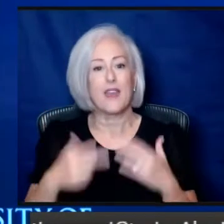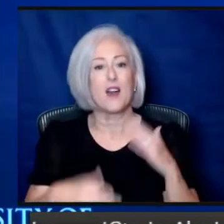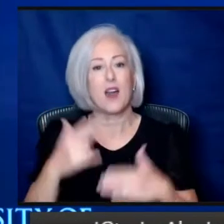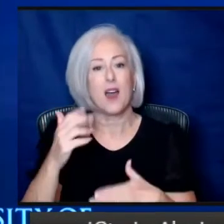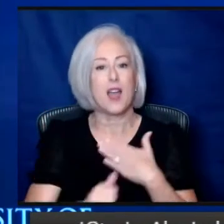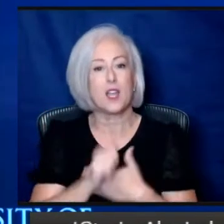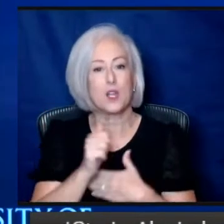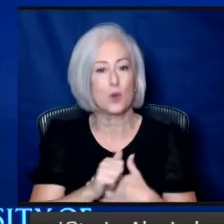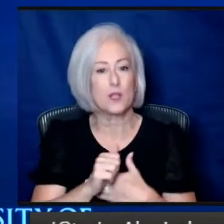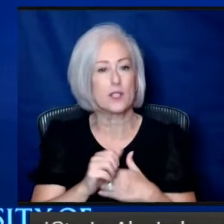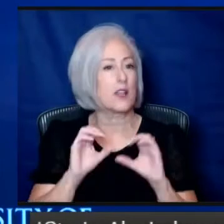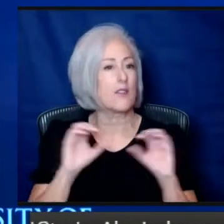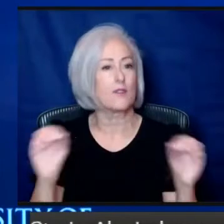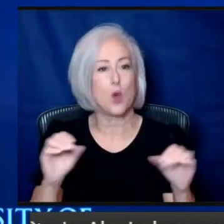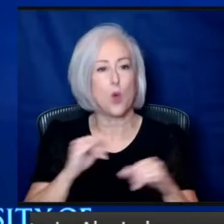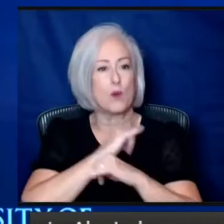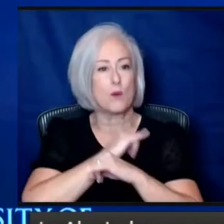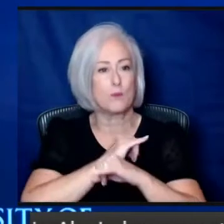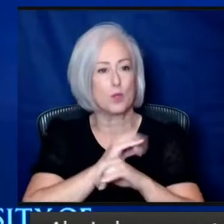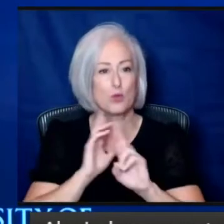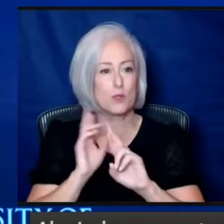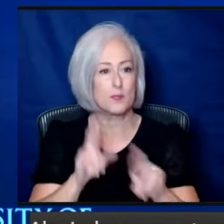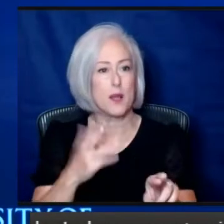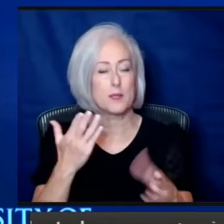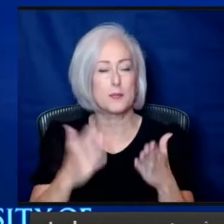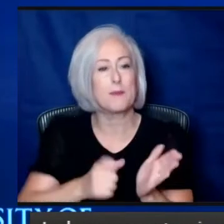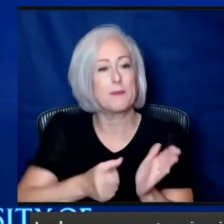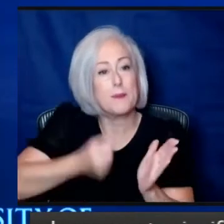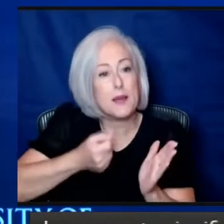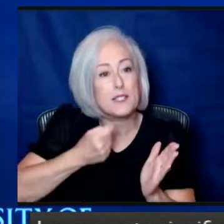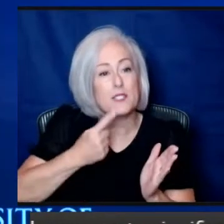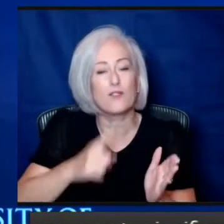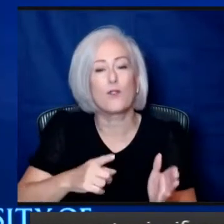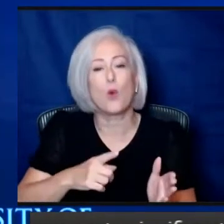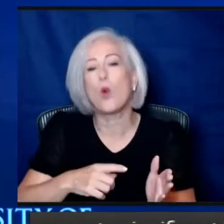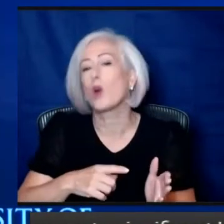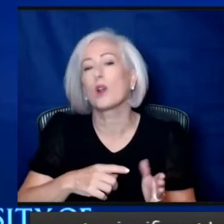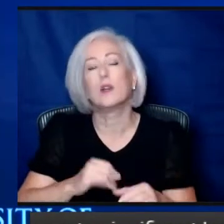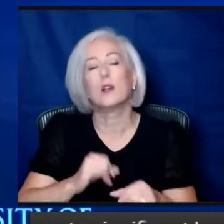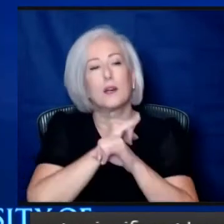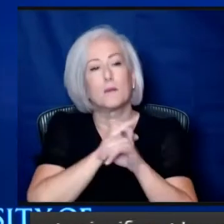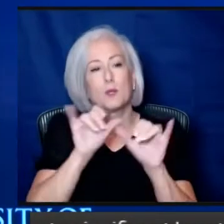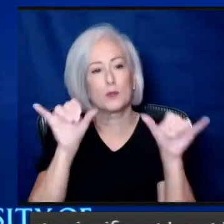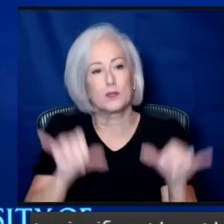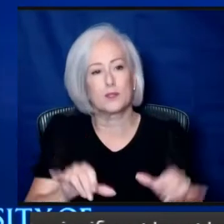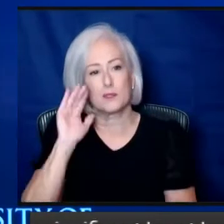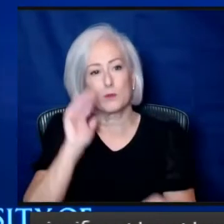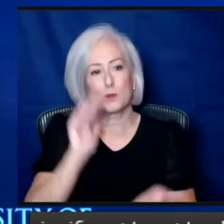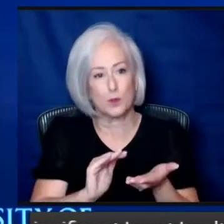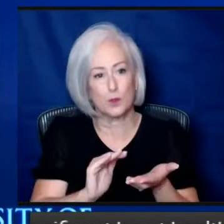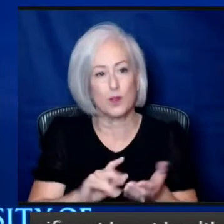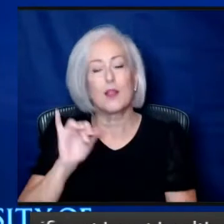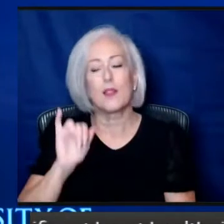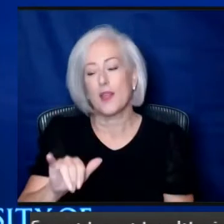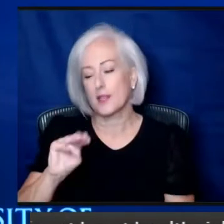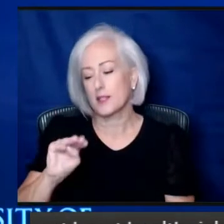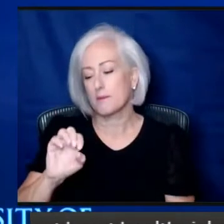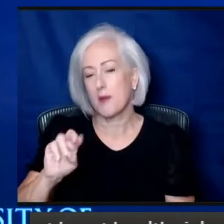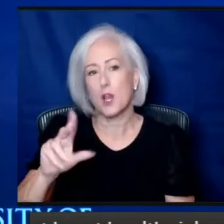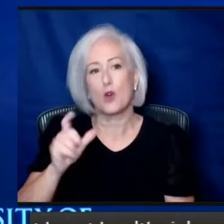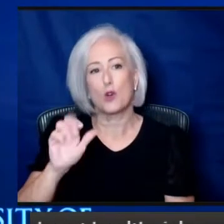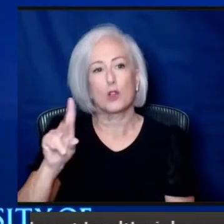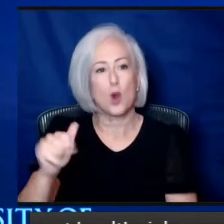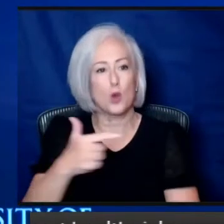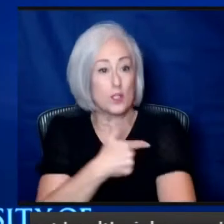some immunosuppressive drugs. So this is a monoclonal antibody injection. We are getting supplies. We do have